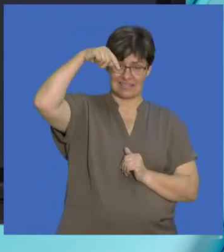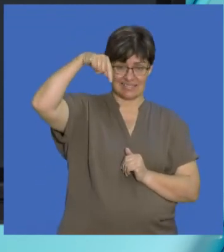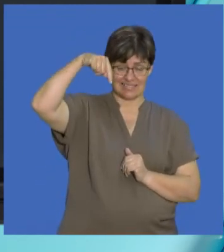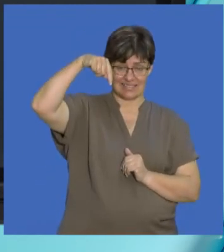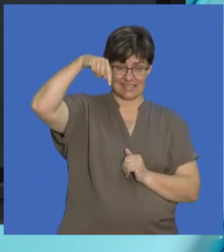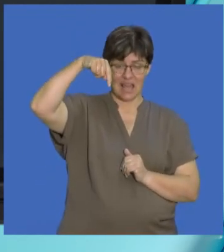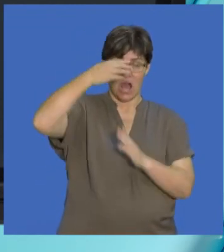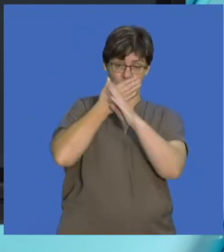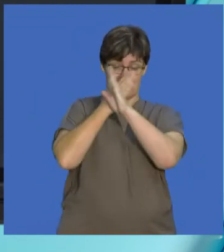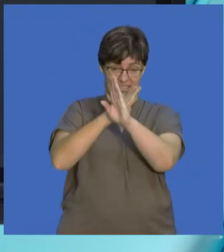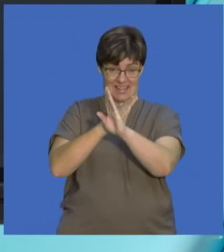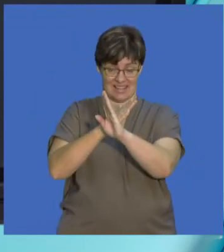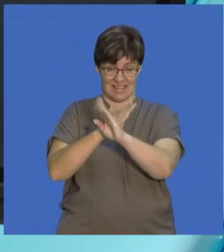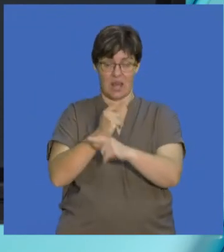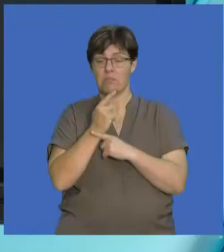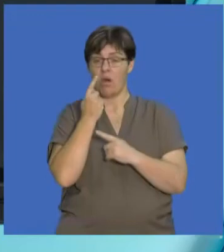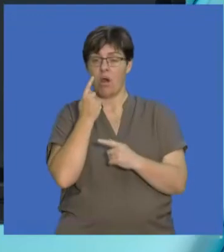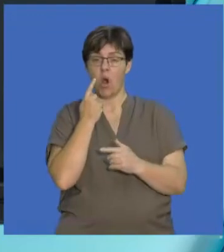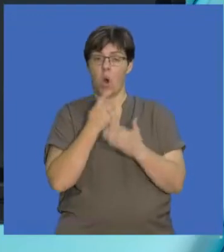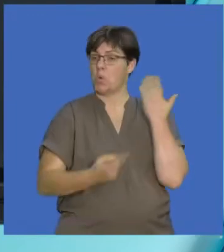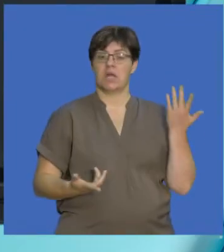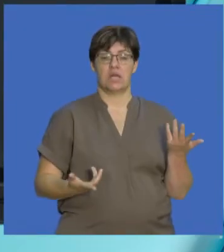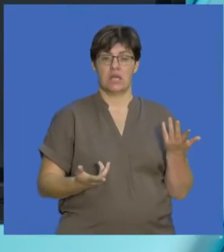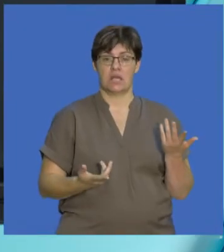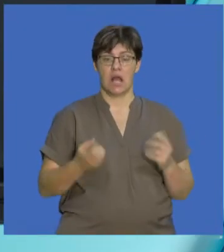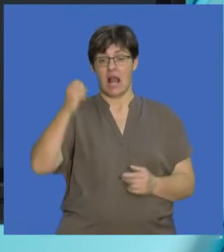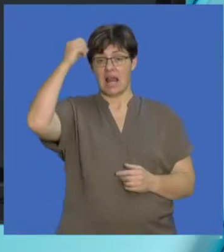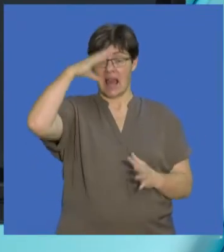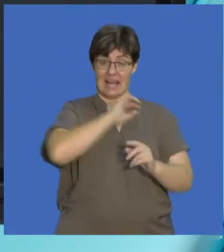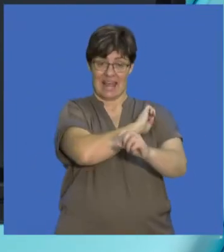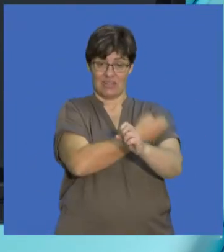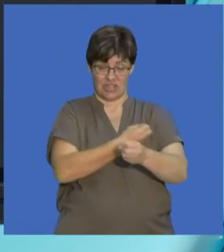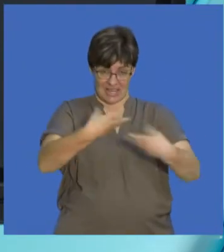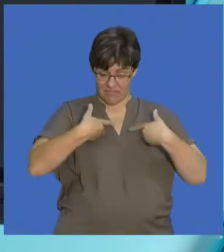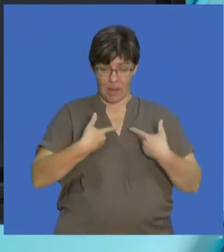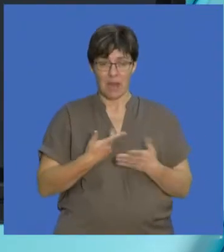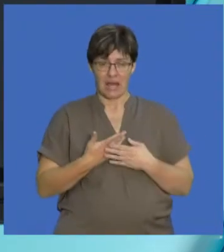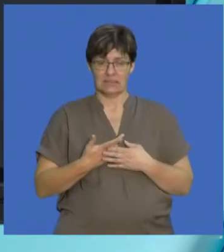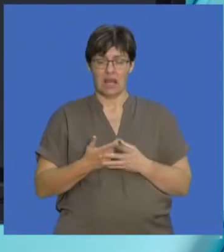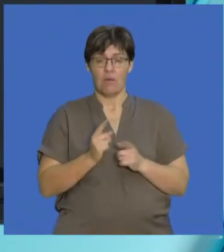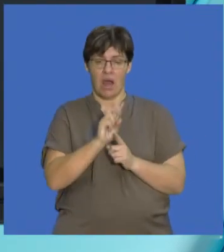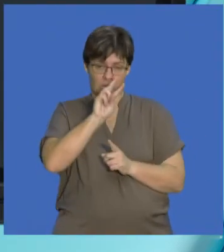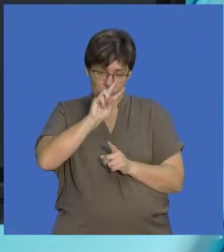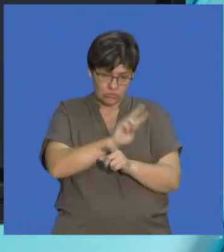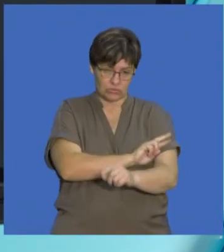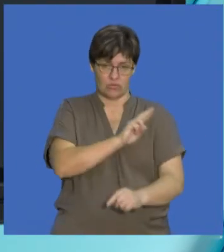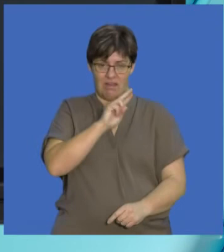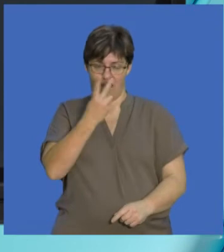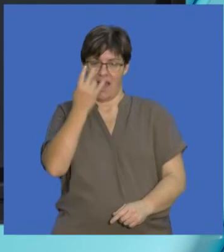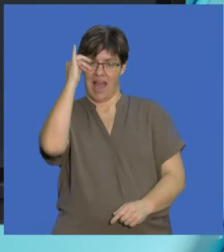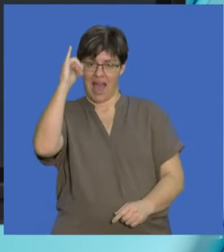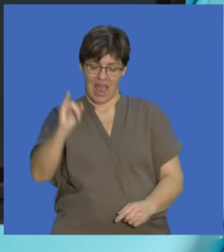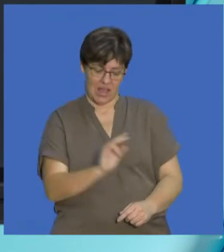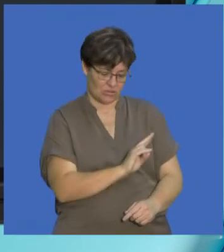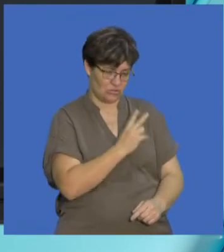resistor, not only does it give us light energy, but as it does work, as it transforms electrical energy